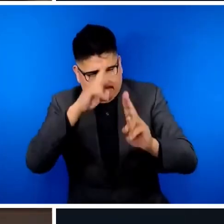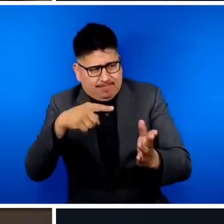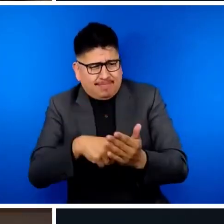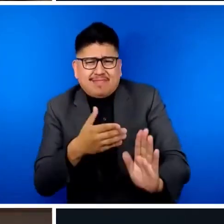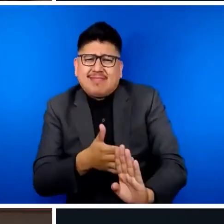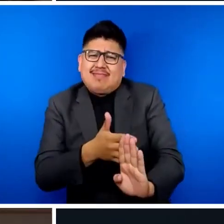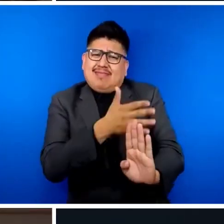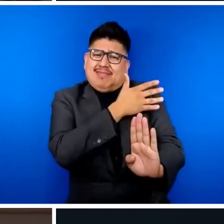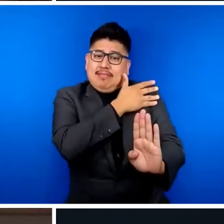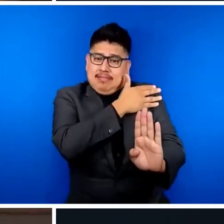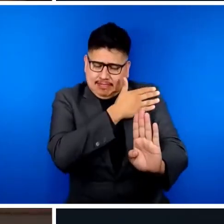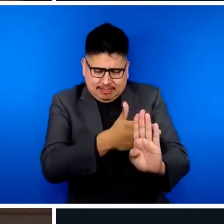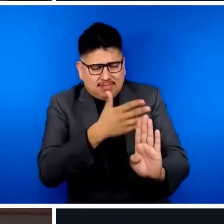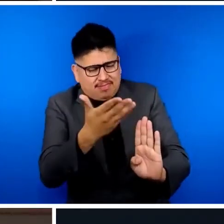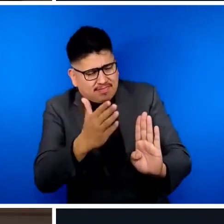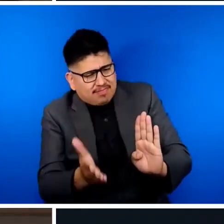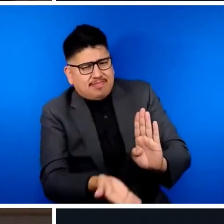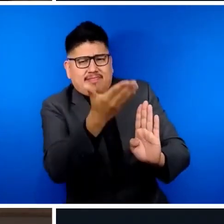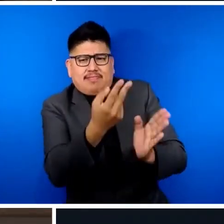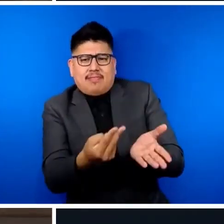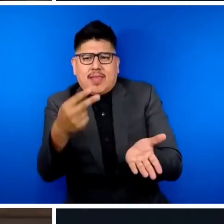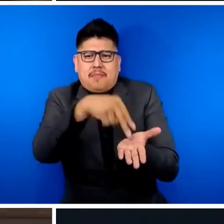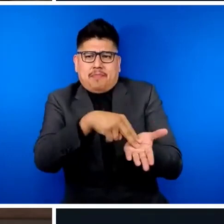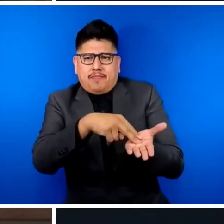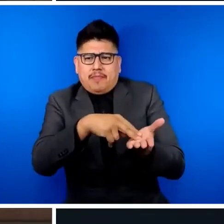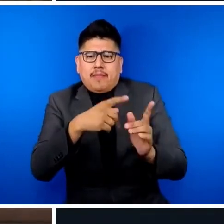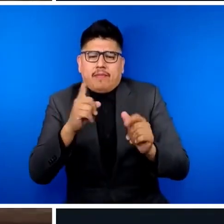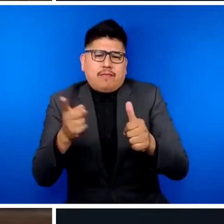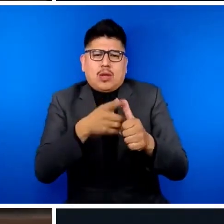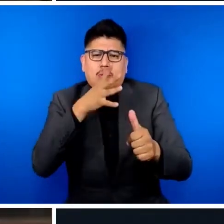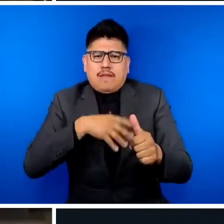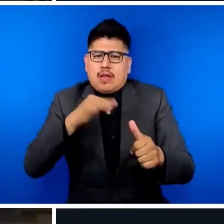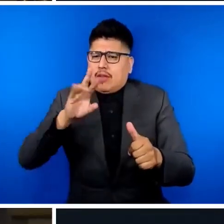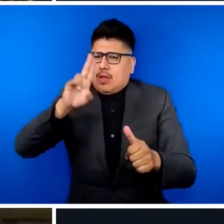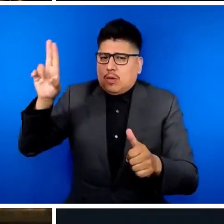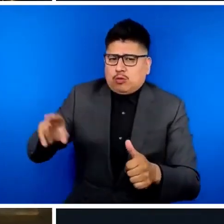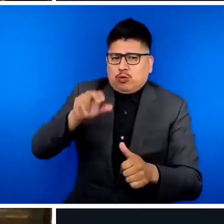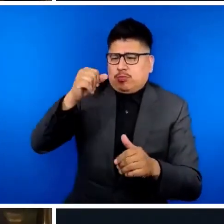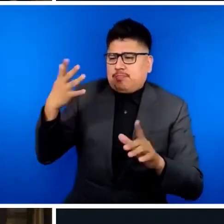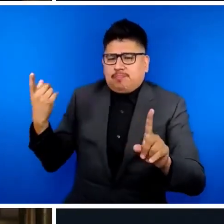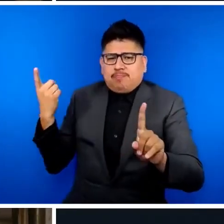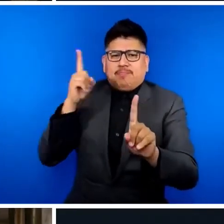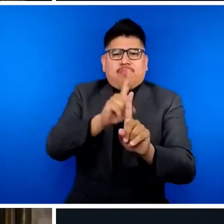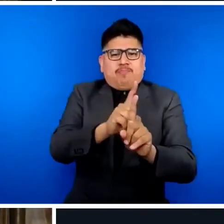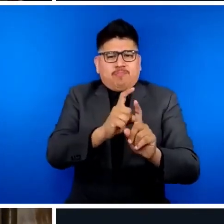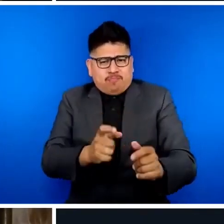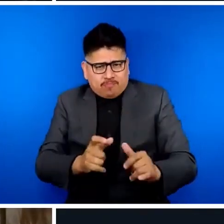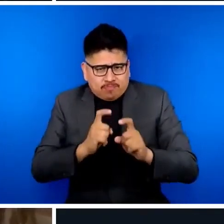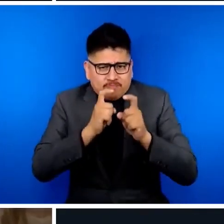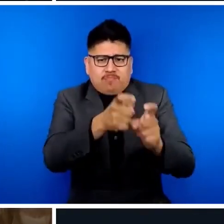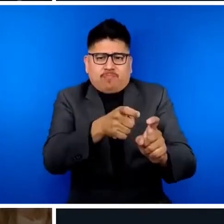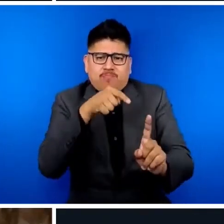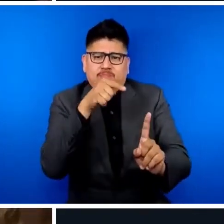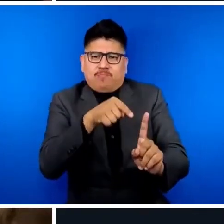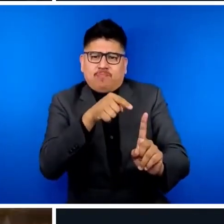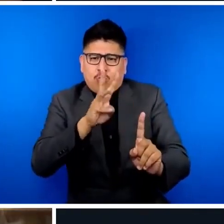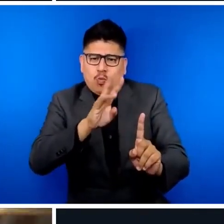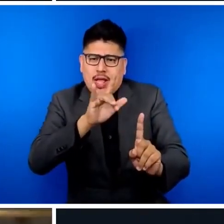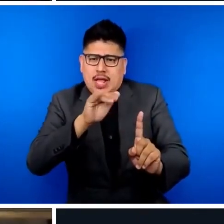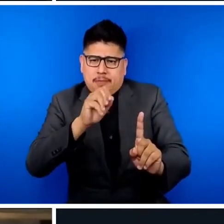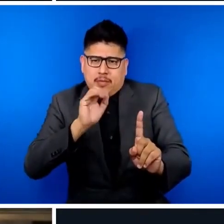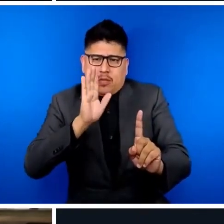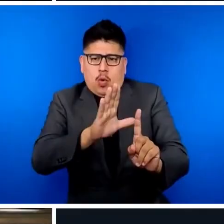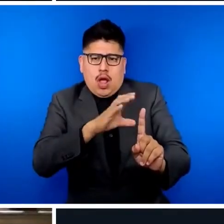I will ask the First Lady of the United States to present Captain Royce Williams with his Congressional Medal of